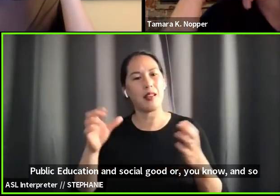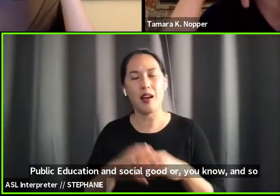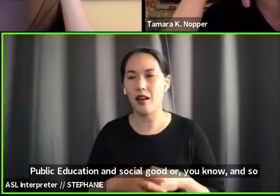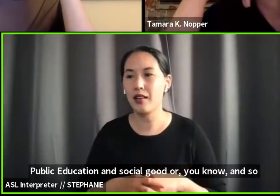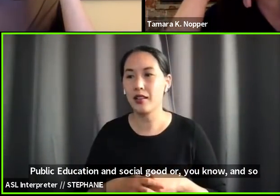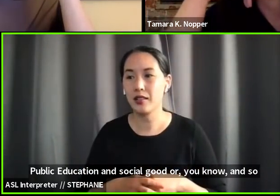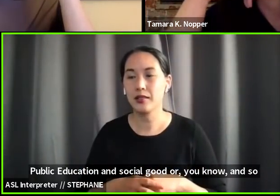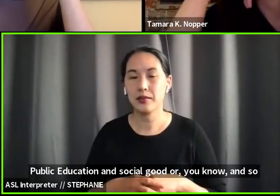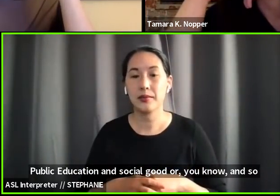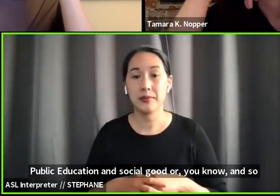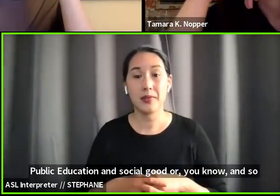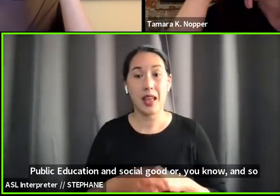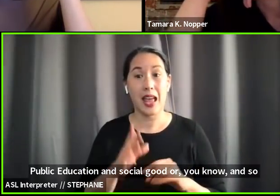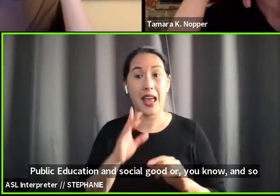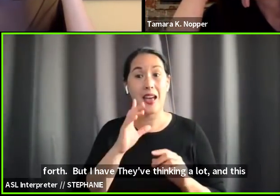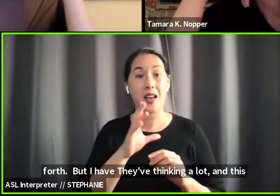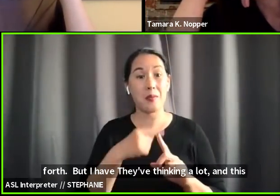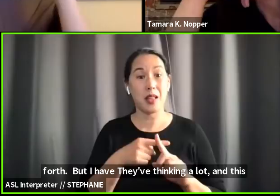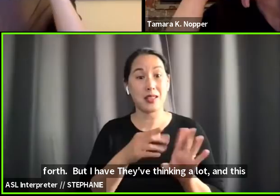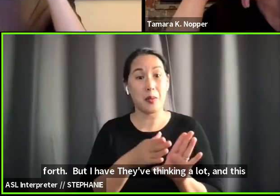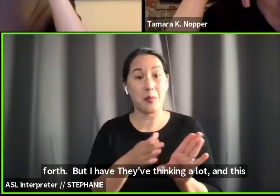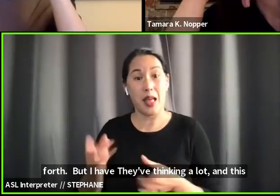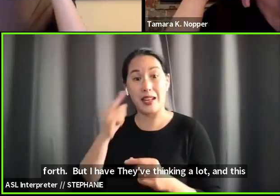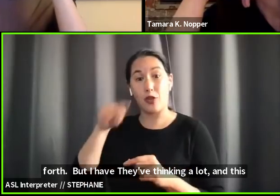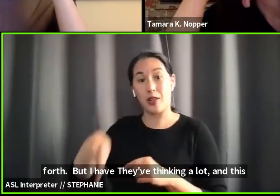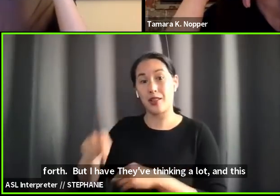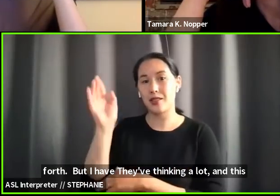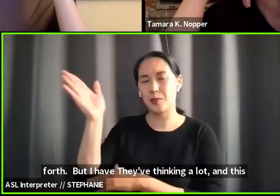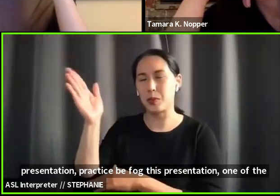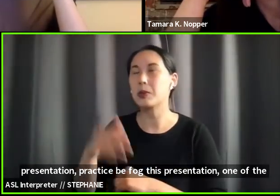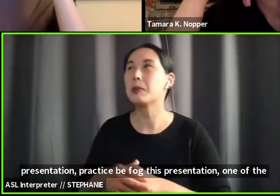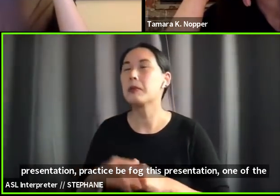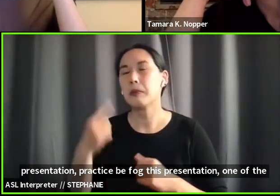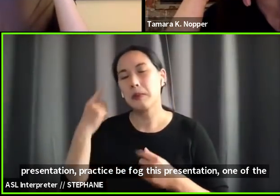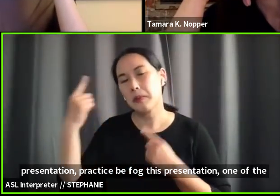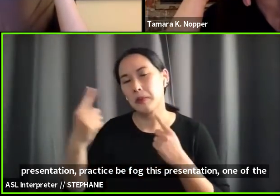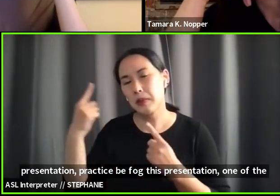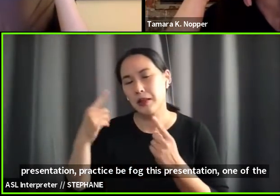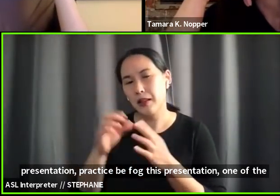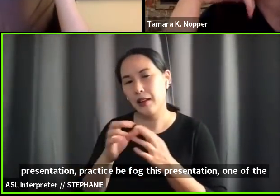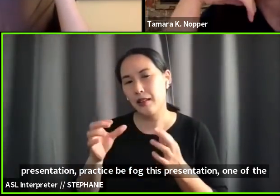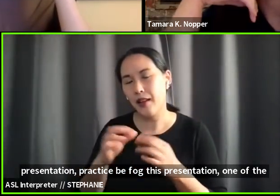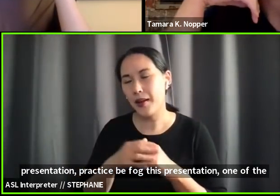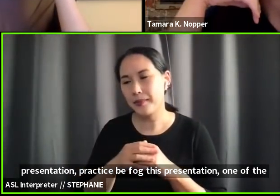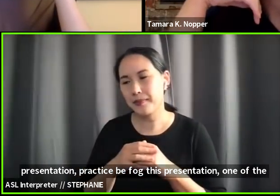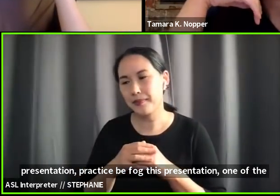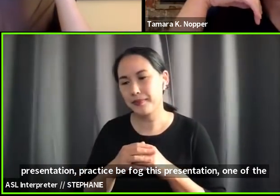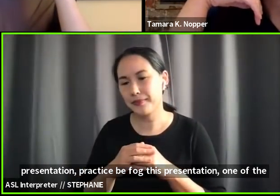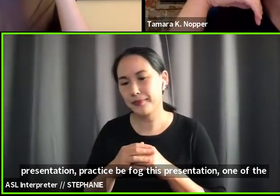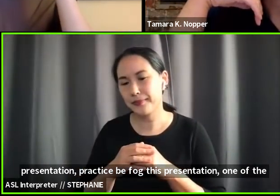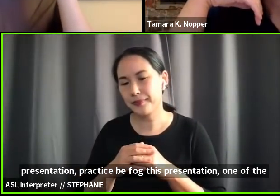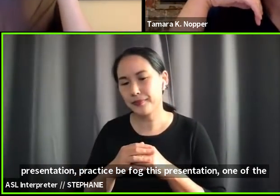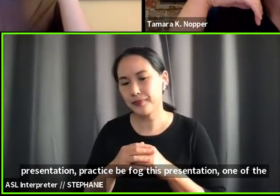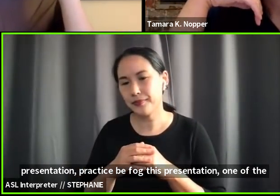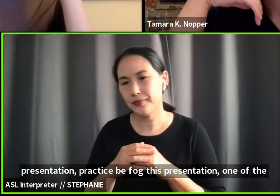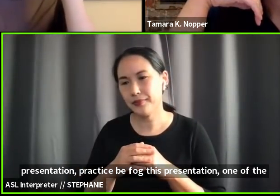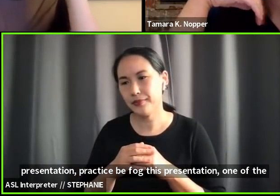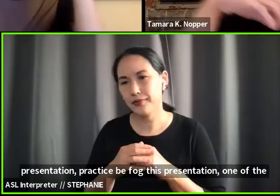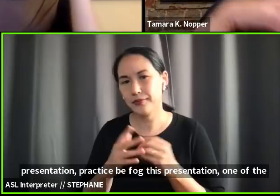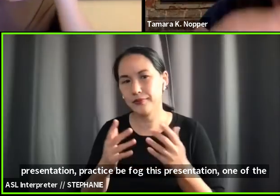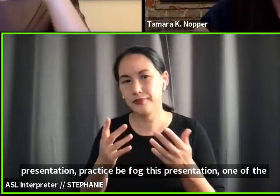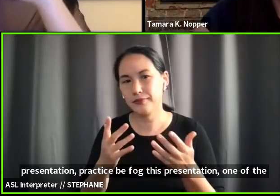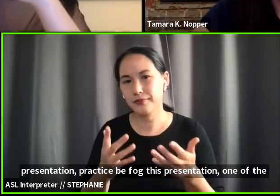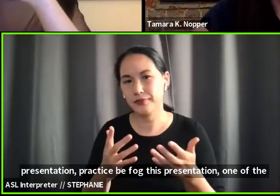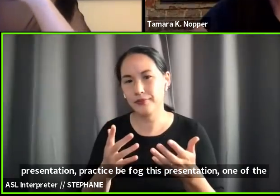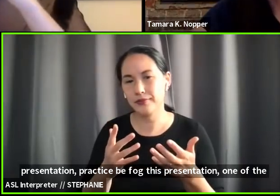planning for this presentation. One of the things I've been thinking about is, you know, what is our right to demand in